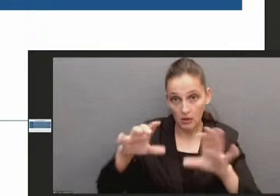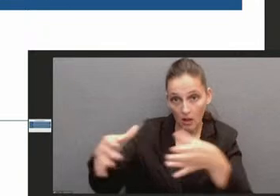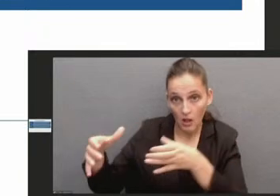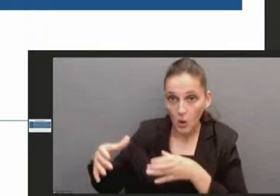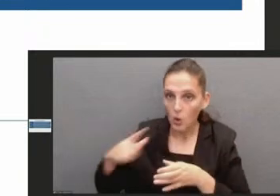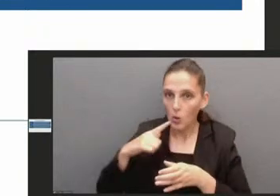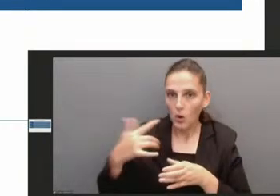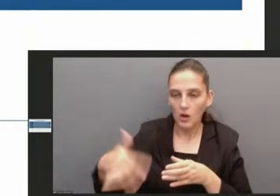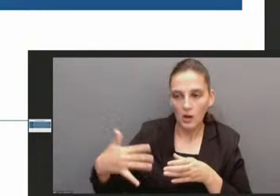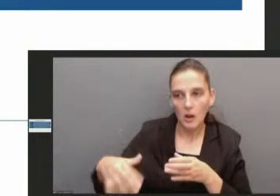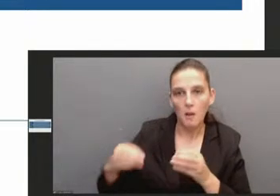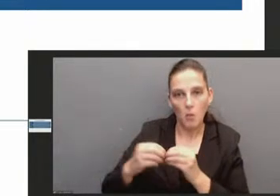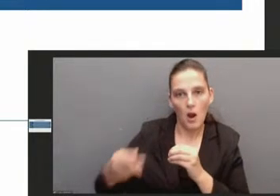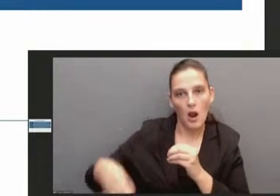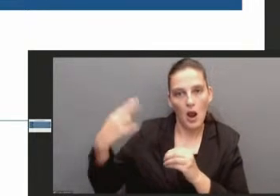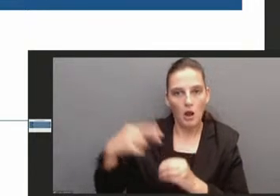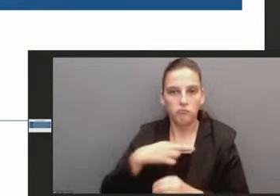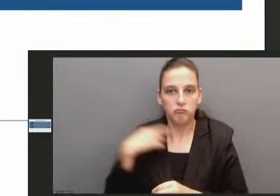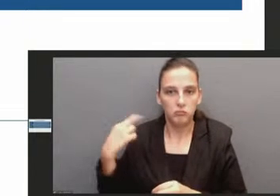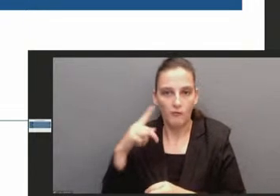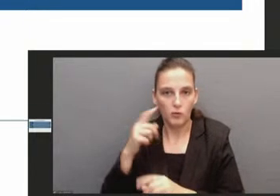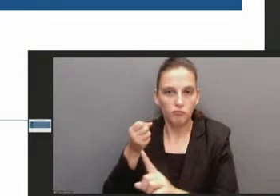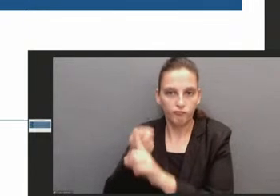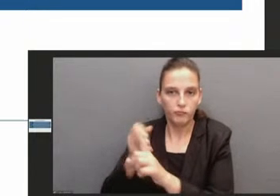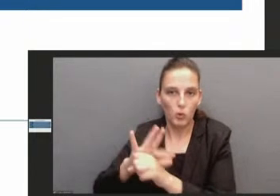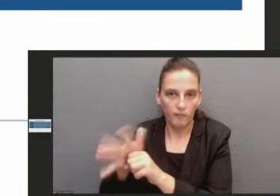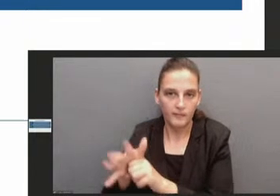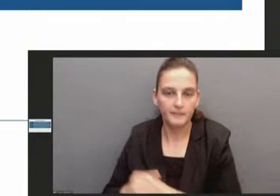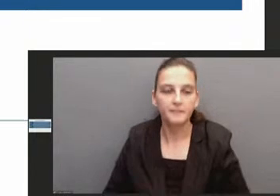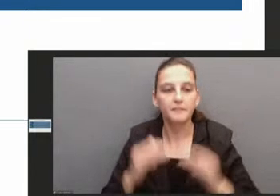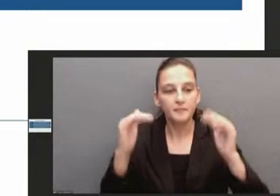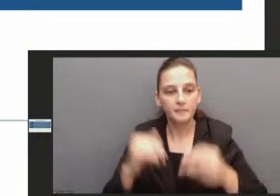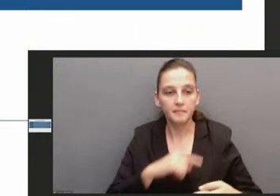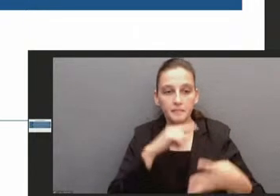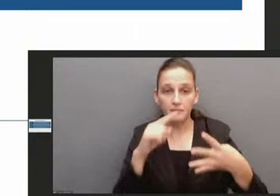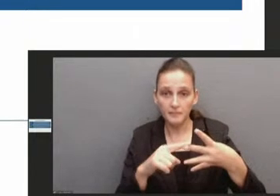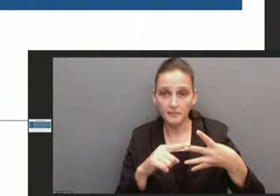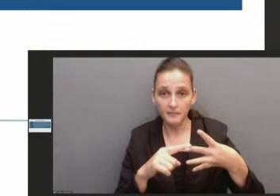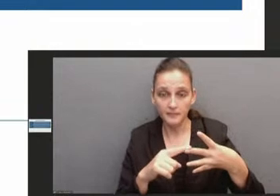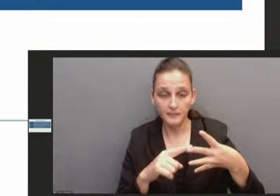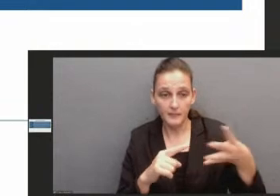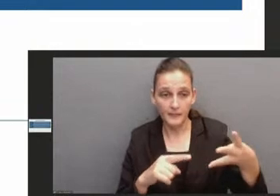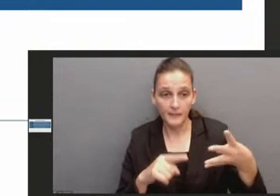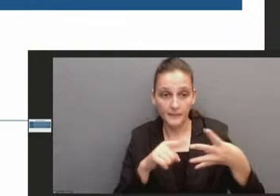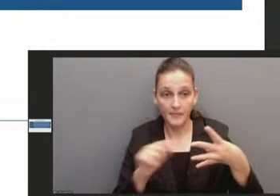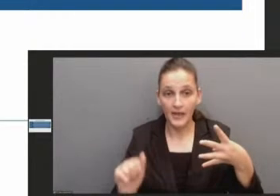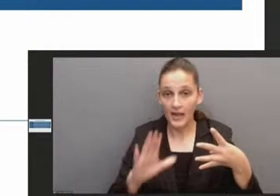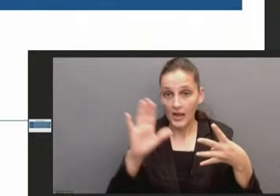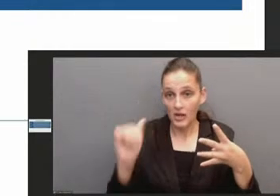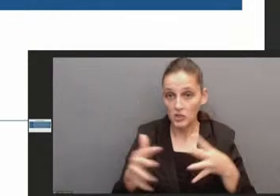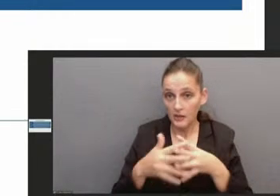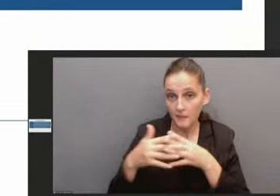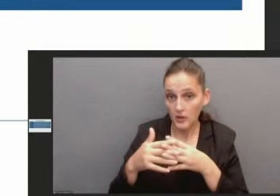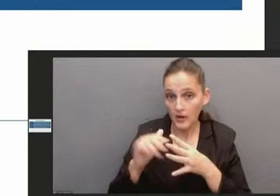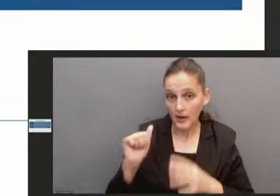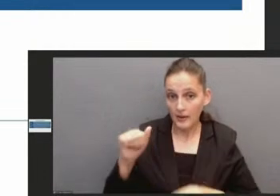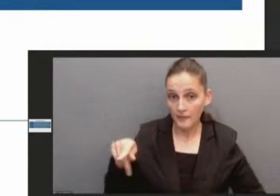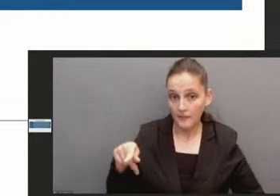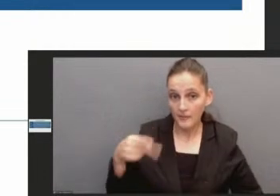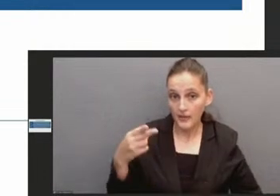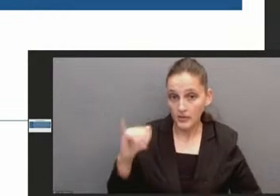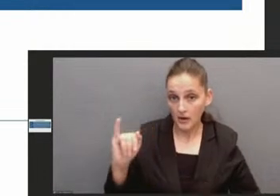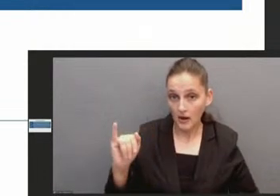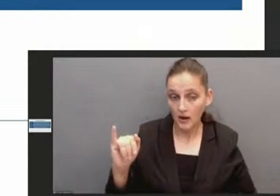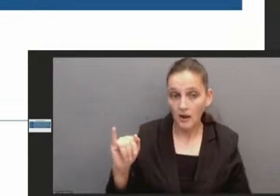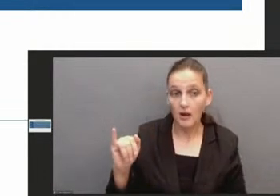for COVID-19. Our second problem statement that builds on that point is that Asian American and Pacific Islander community